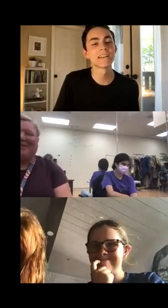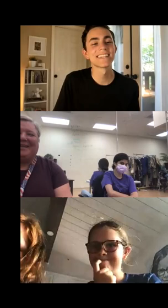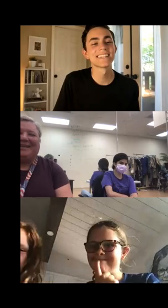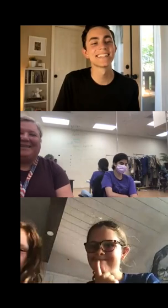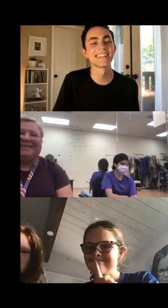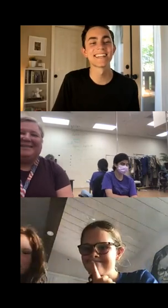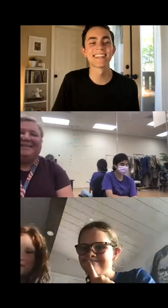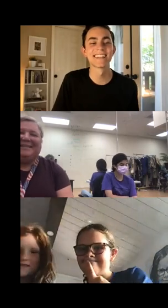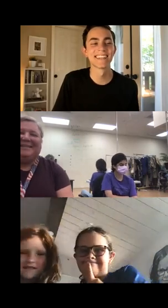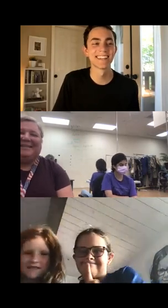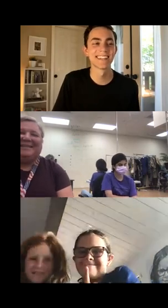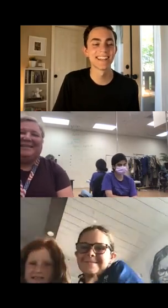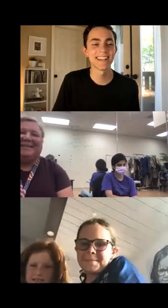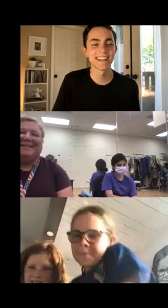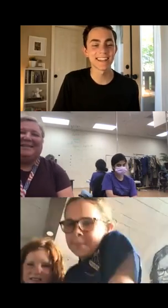You're too good. here.